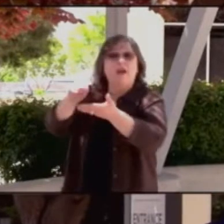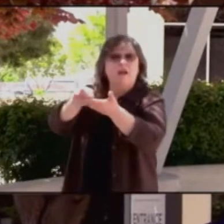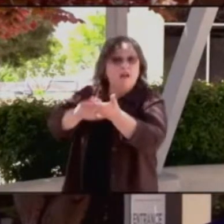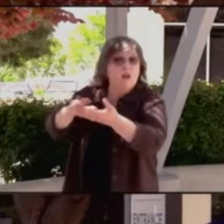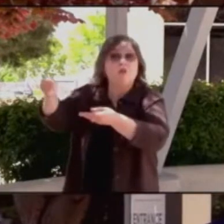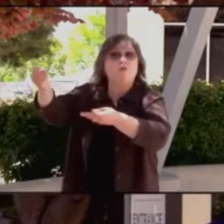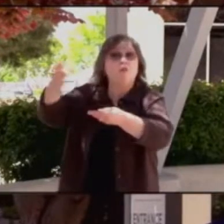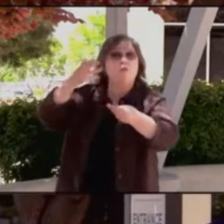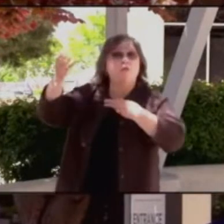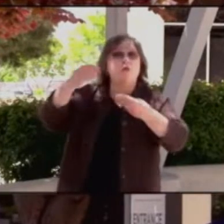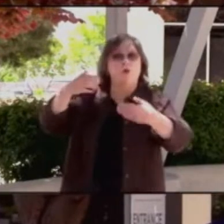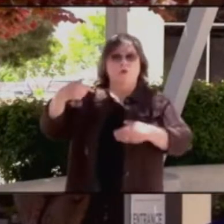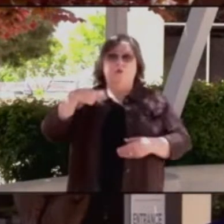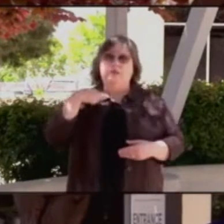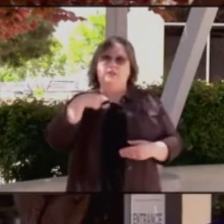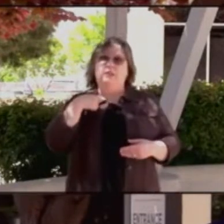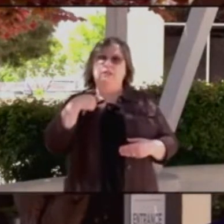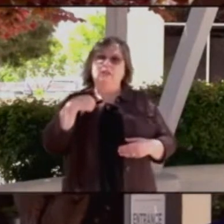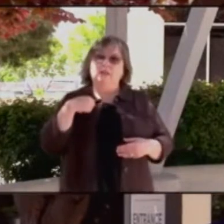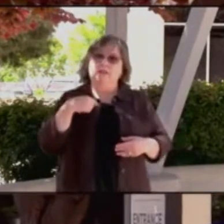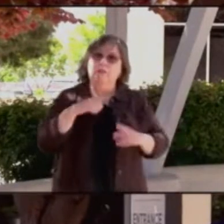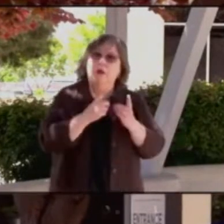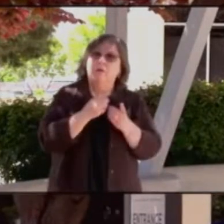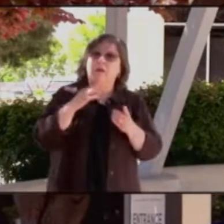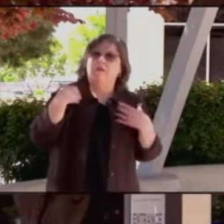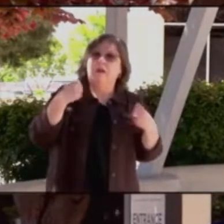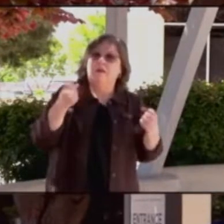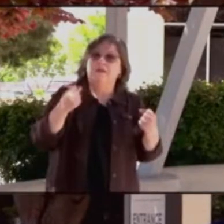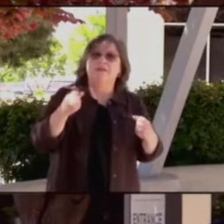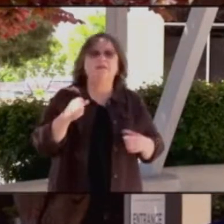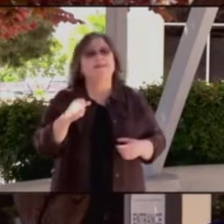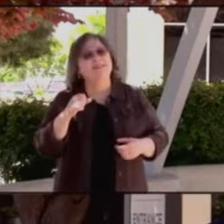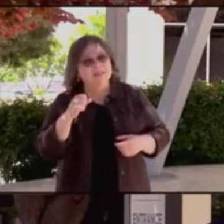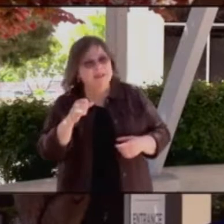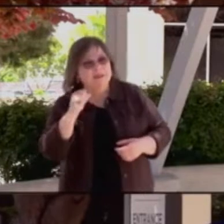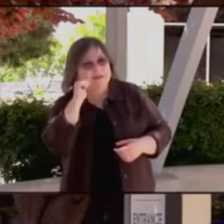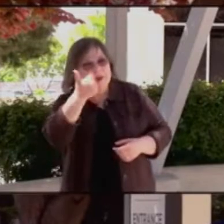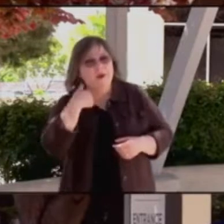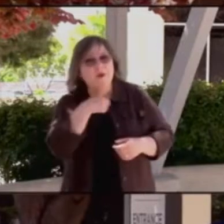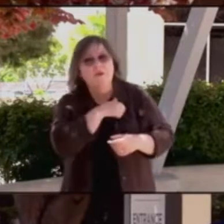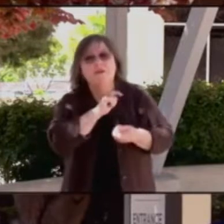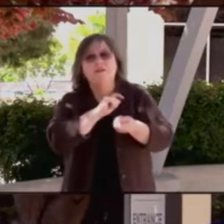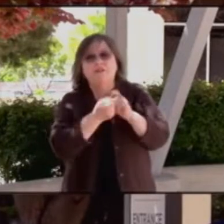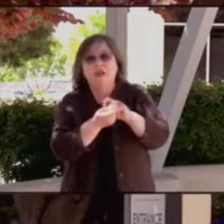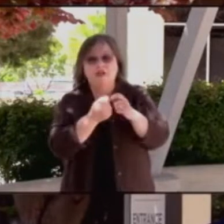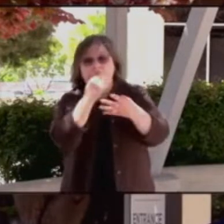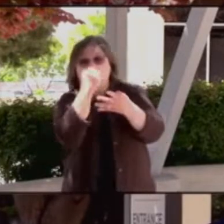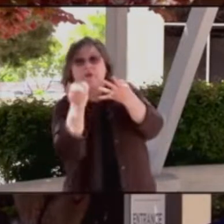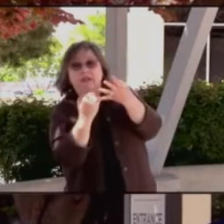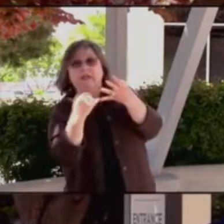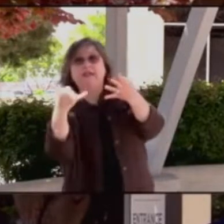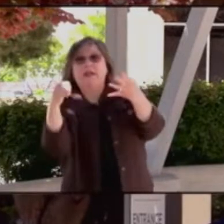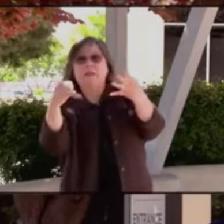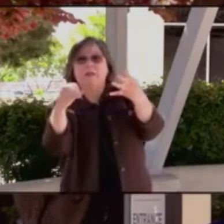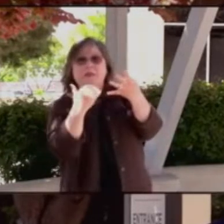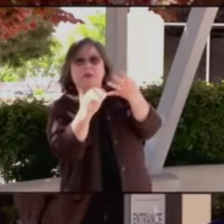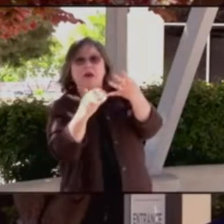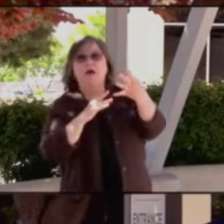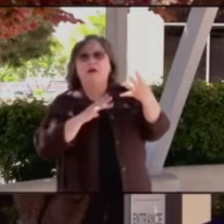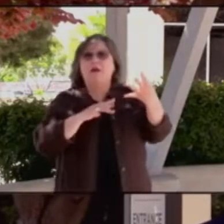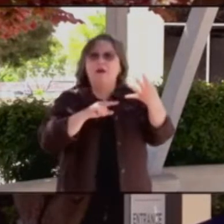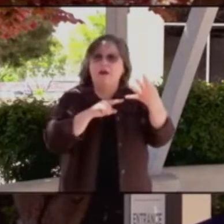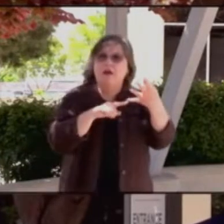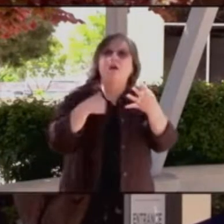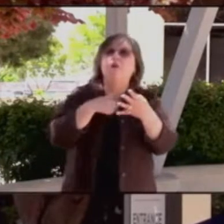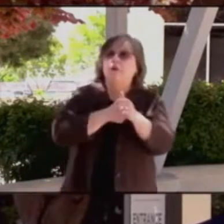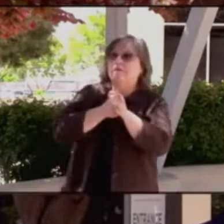So as James mentioned, as of tomorrow, we'll be in the yellow tier, so we'll need to follow the state's yellow tier rules. And we will also be